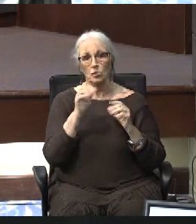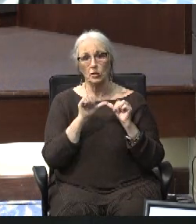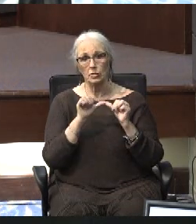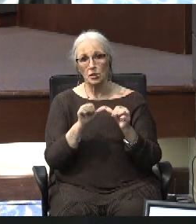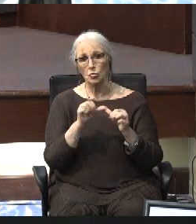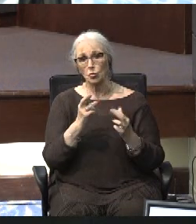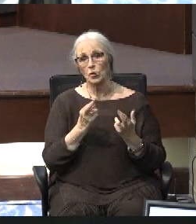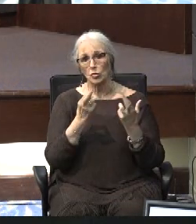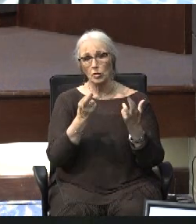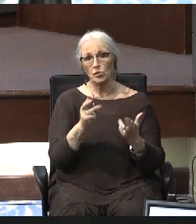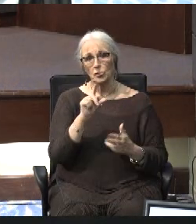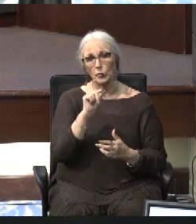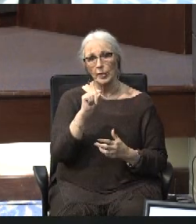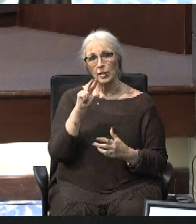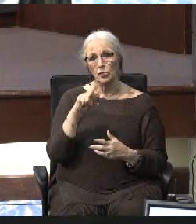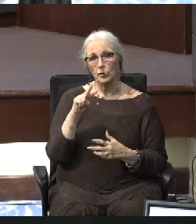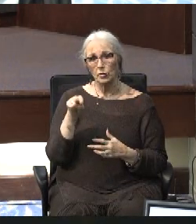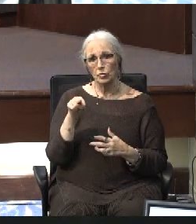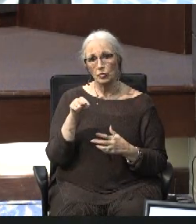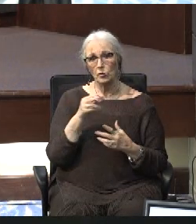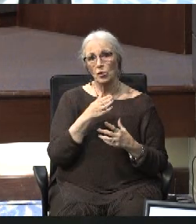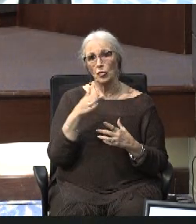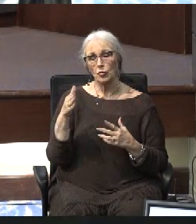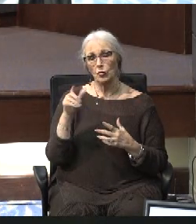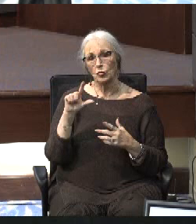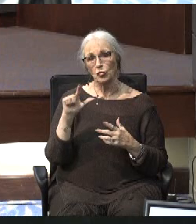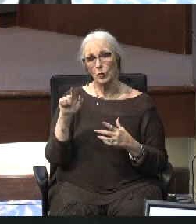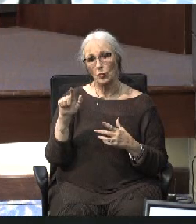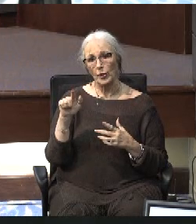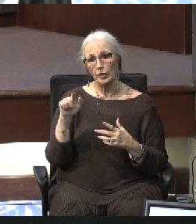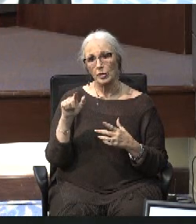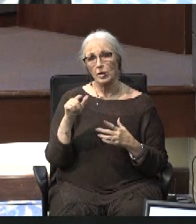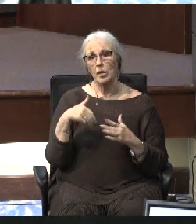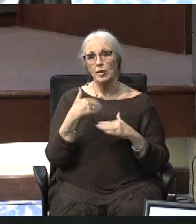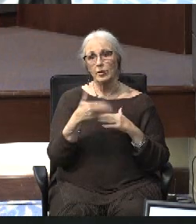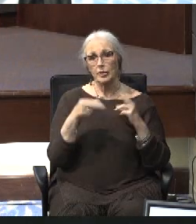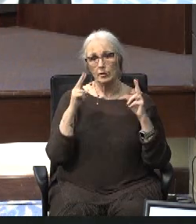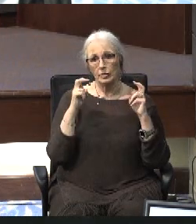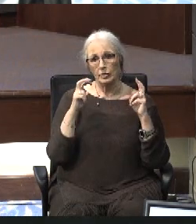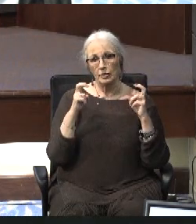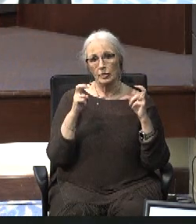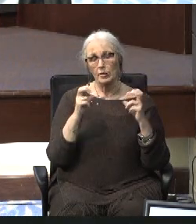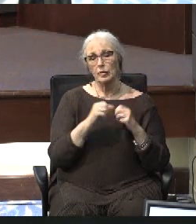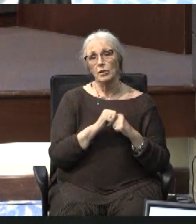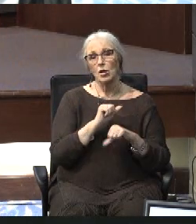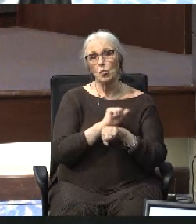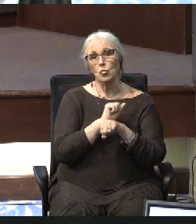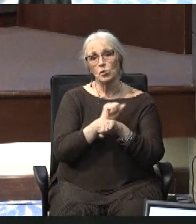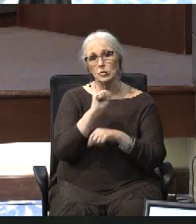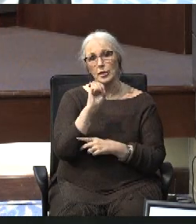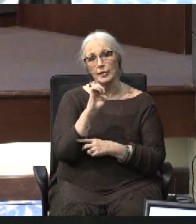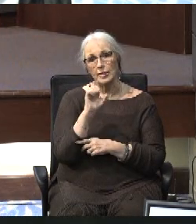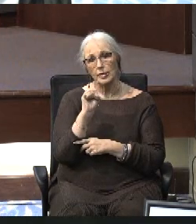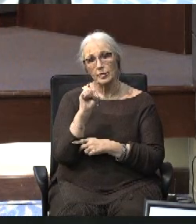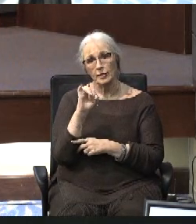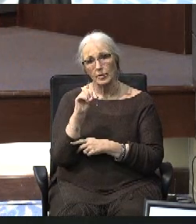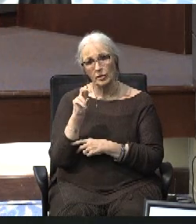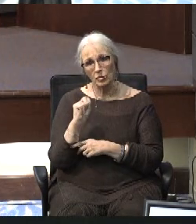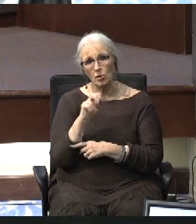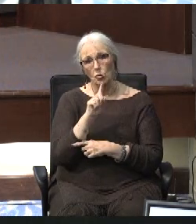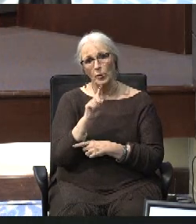of Resolution 2022-202 through 2021. The next item on the agenda is work session